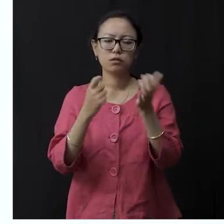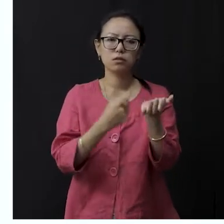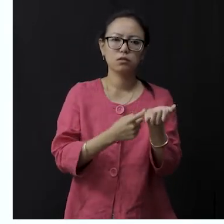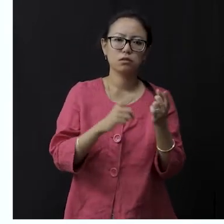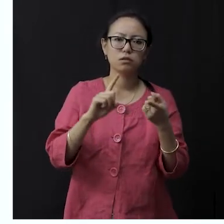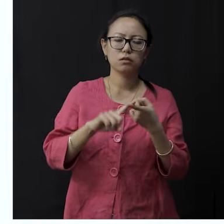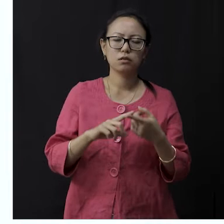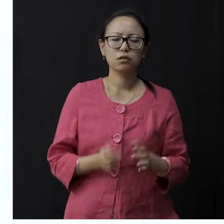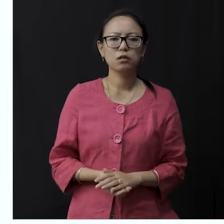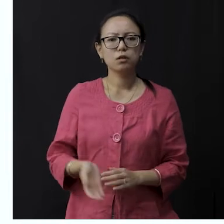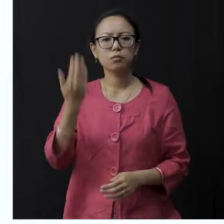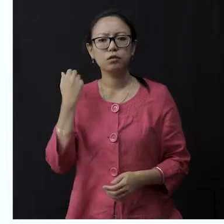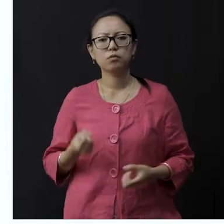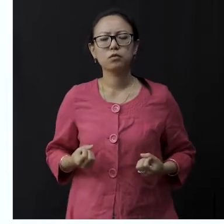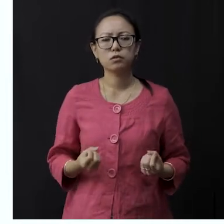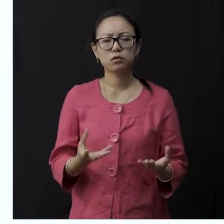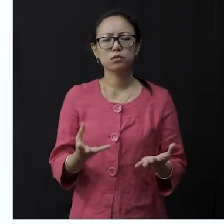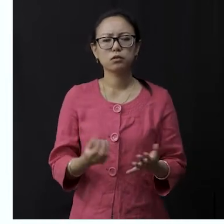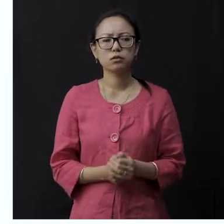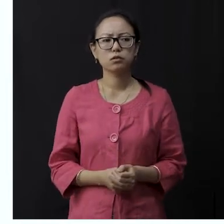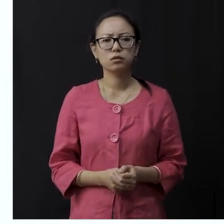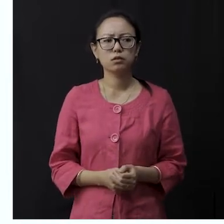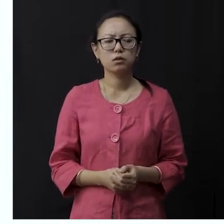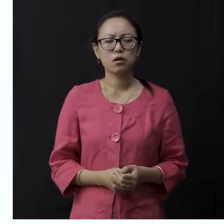the poem, I hope you all